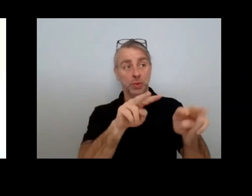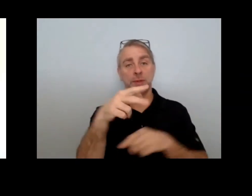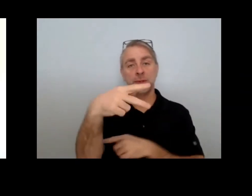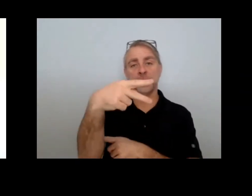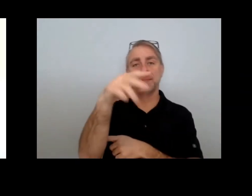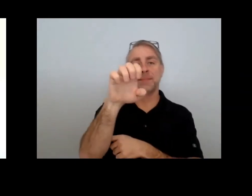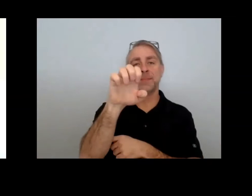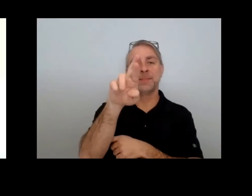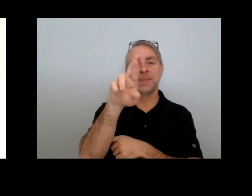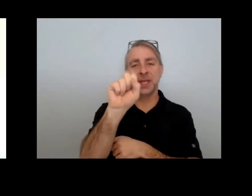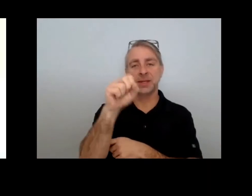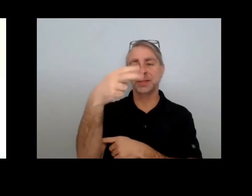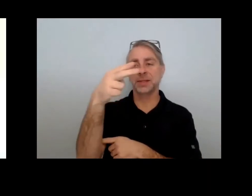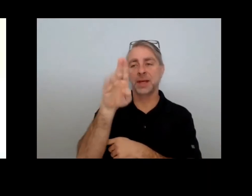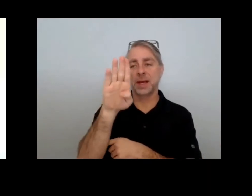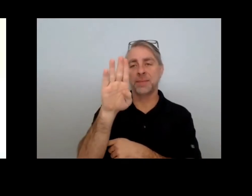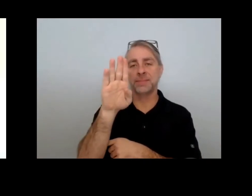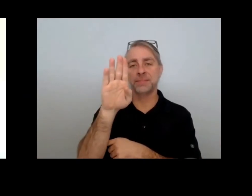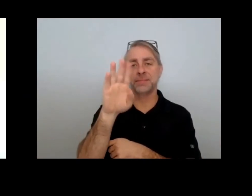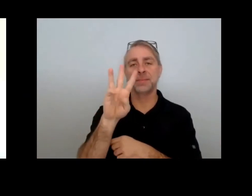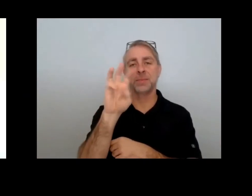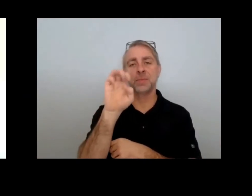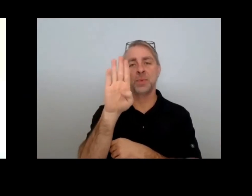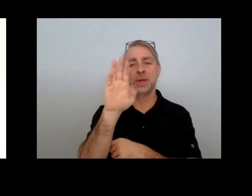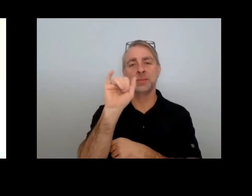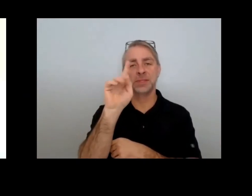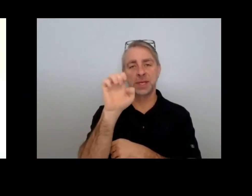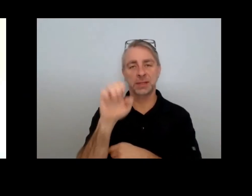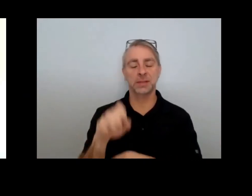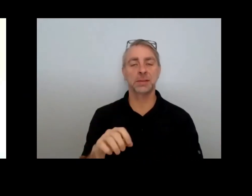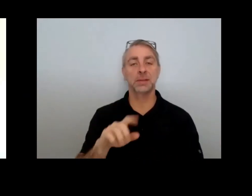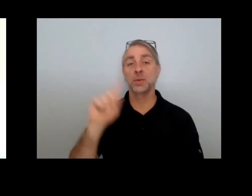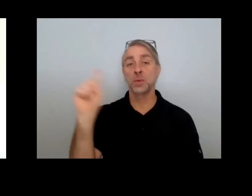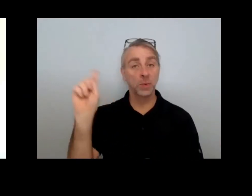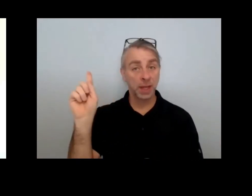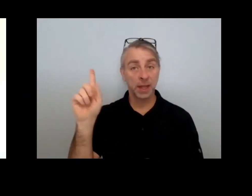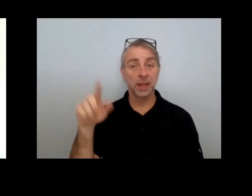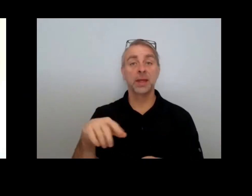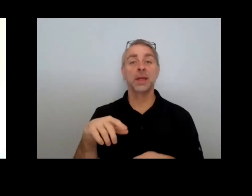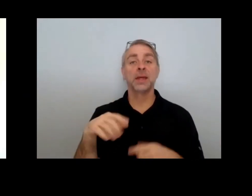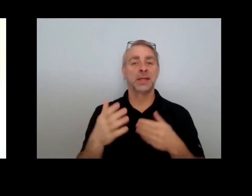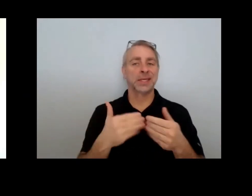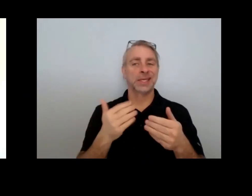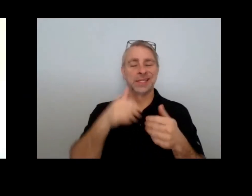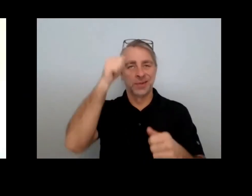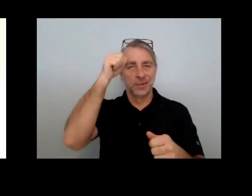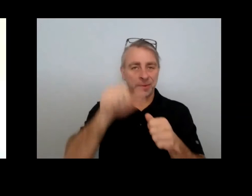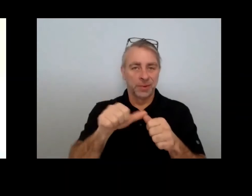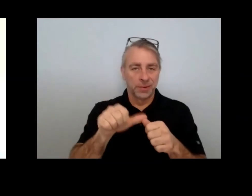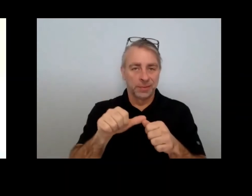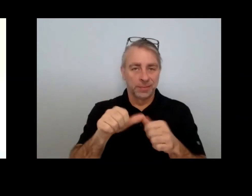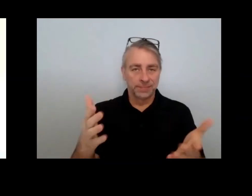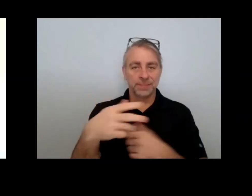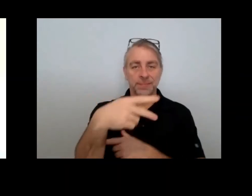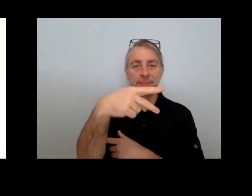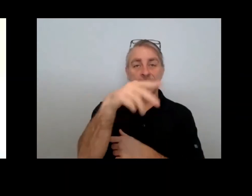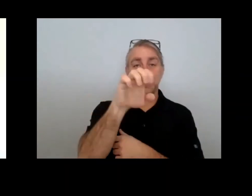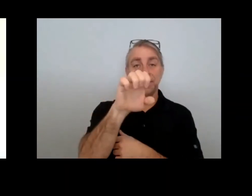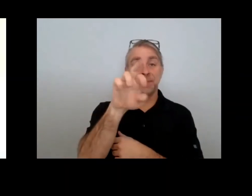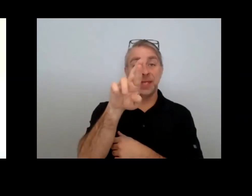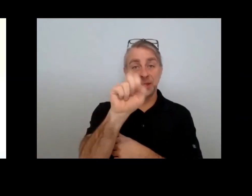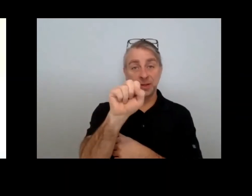Hub community. The PEERS Hub website is simple. It is